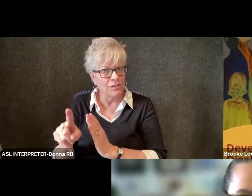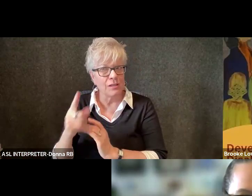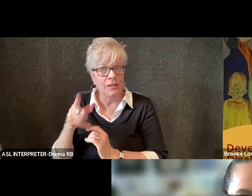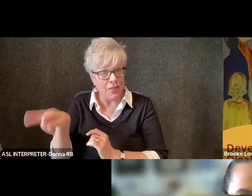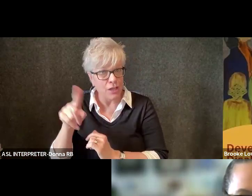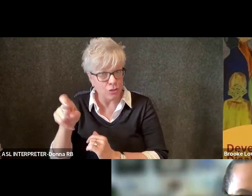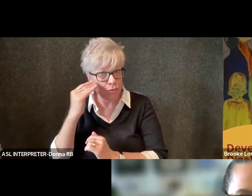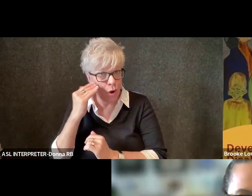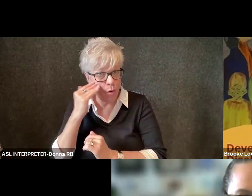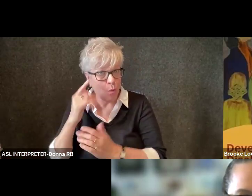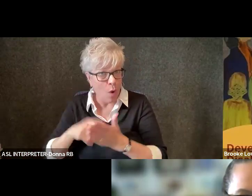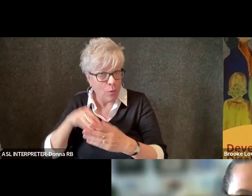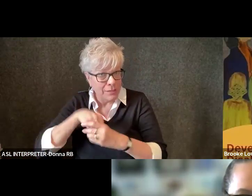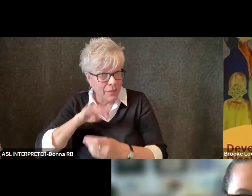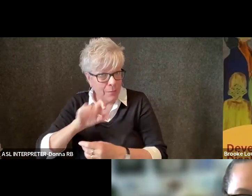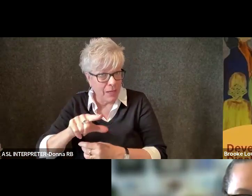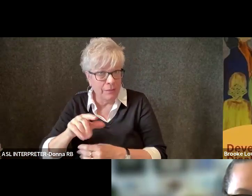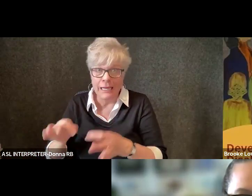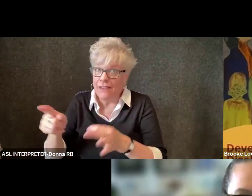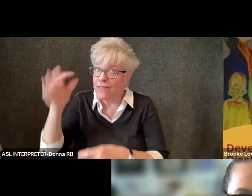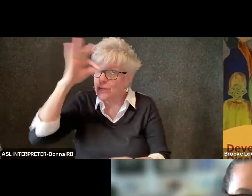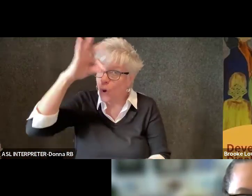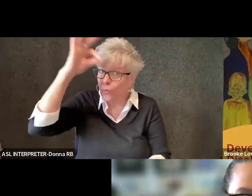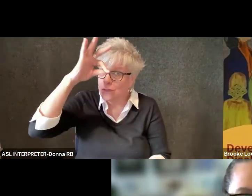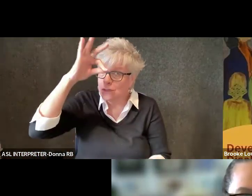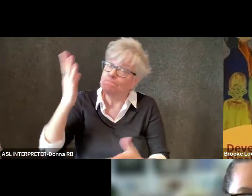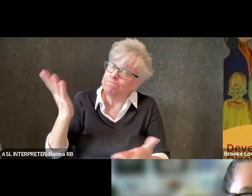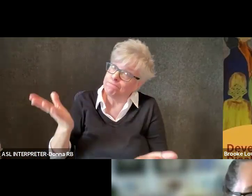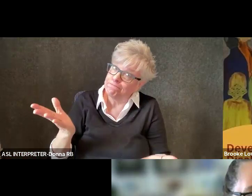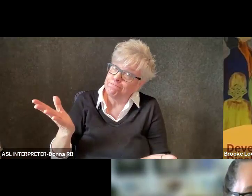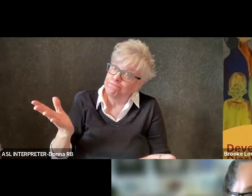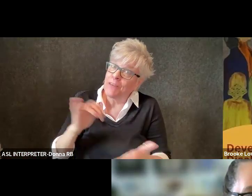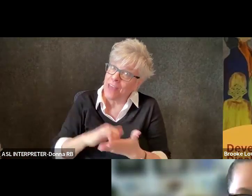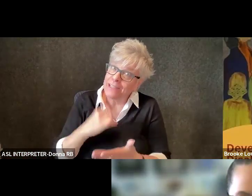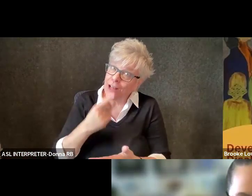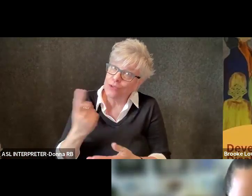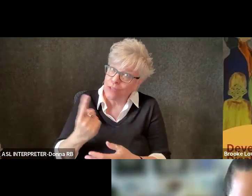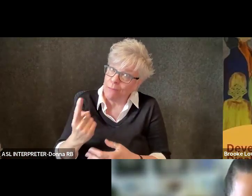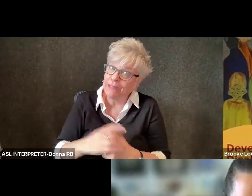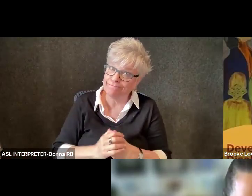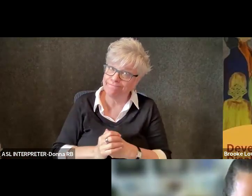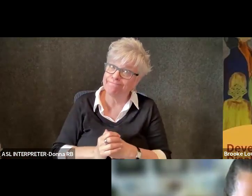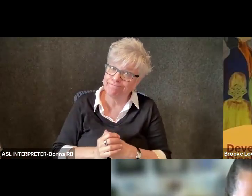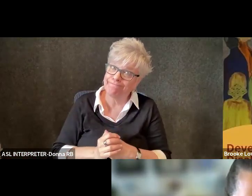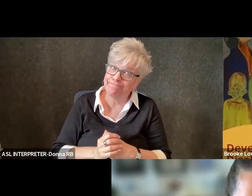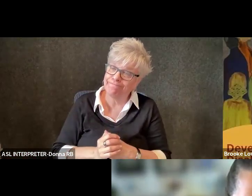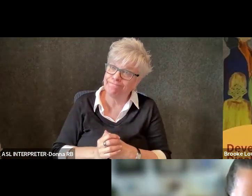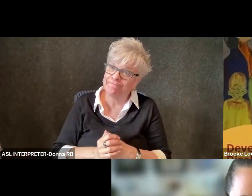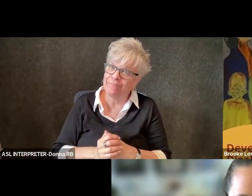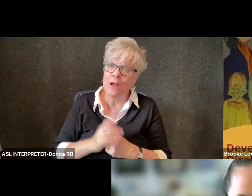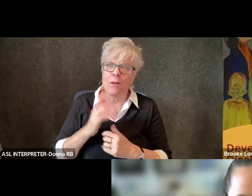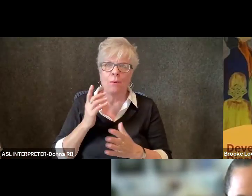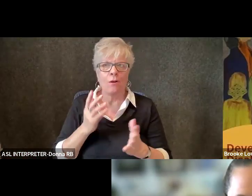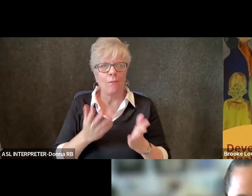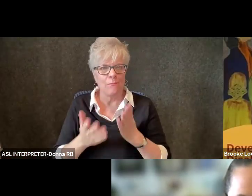know what was in the bill. If they don't, then that tells you something, but that also may lead you